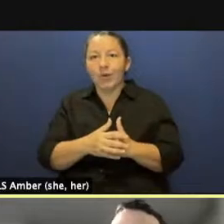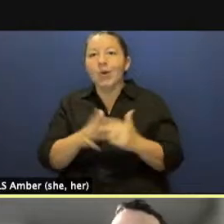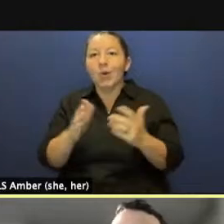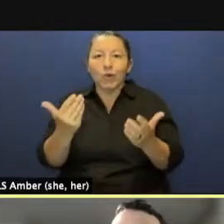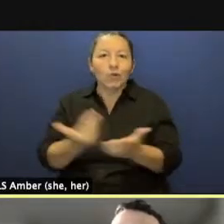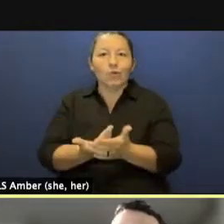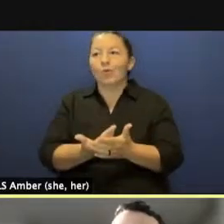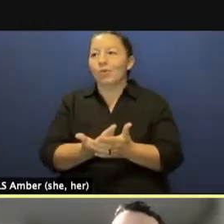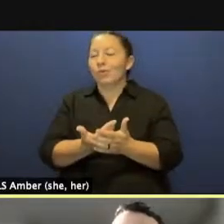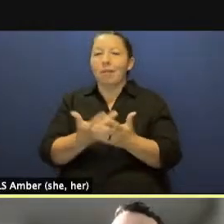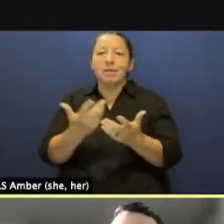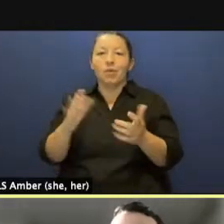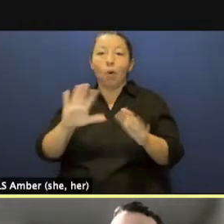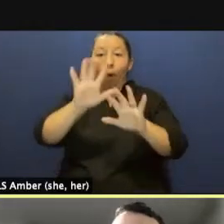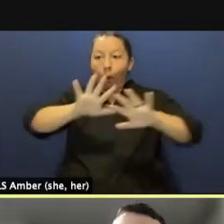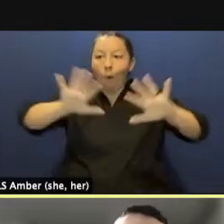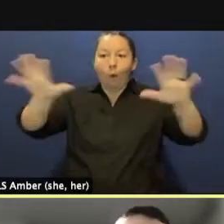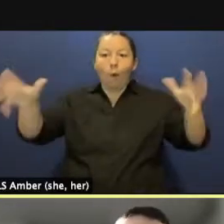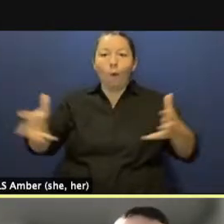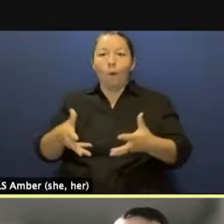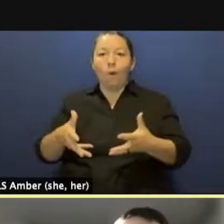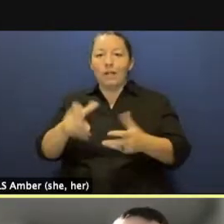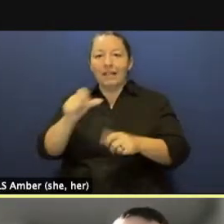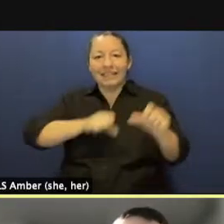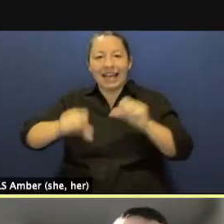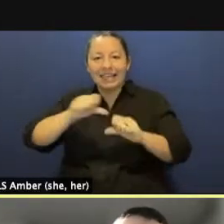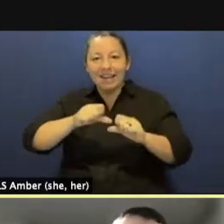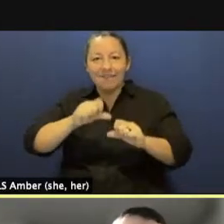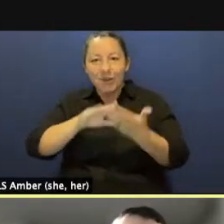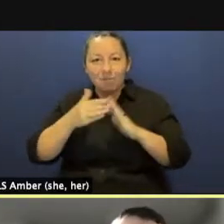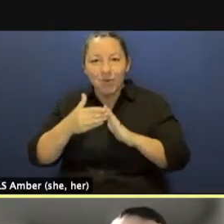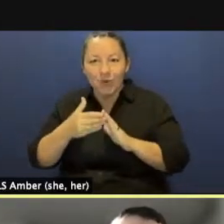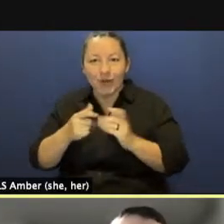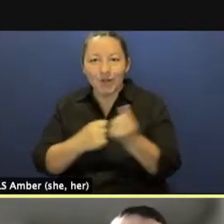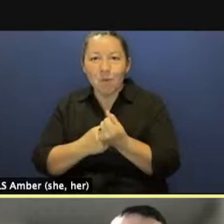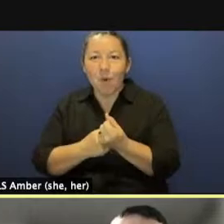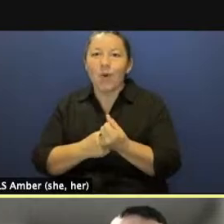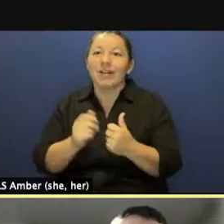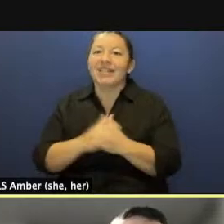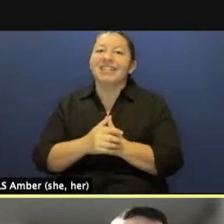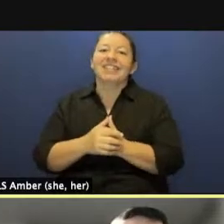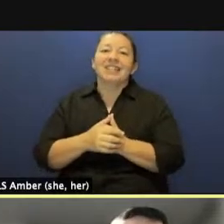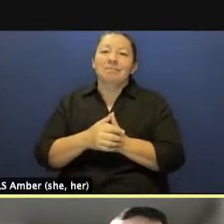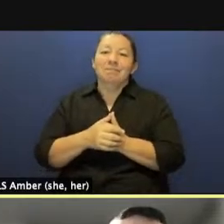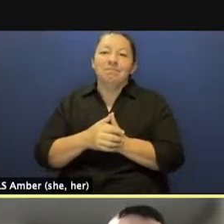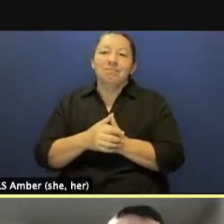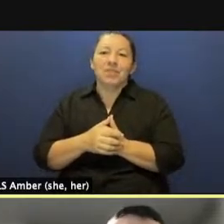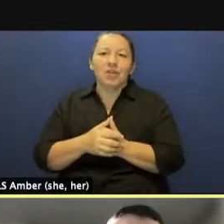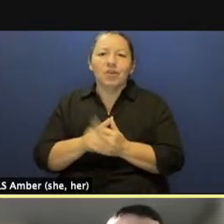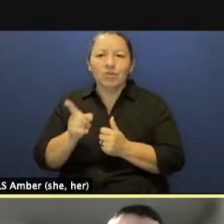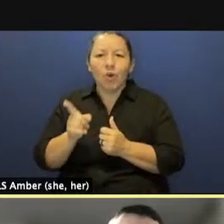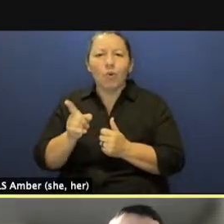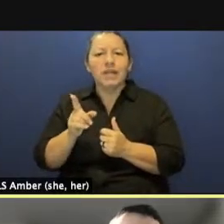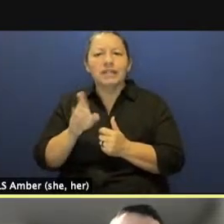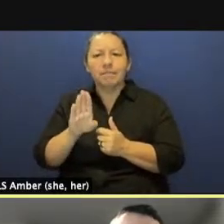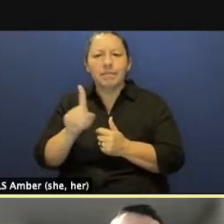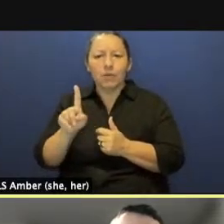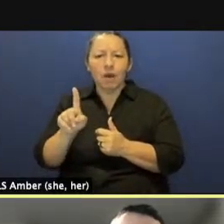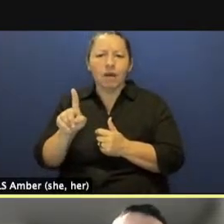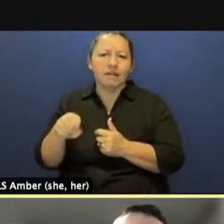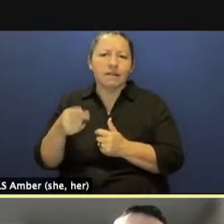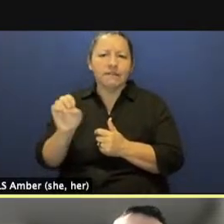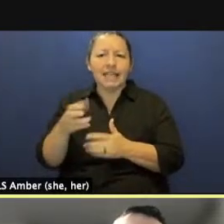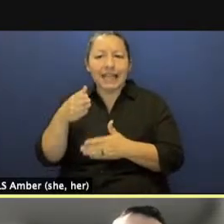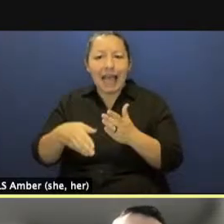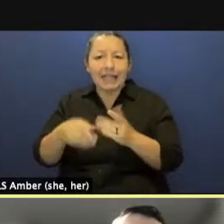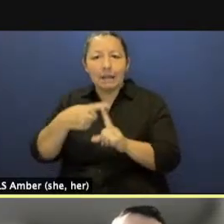community. So the idea is after this phase B1 challenge phase, which ends in end of August, we will open a